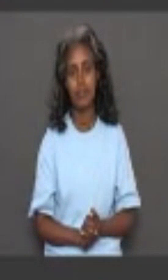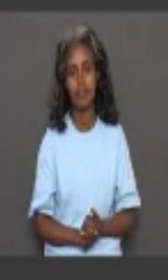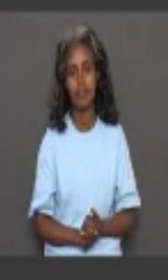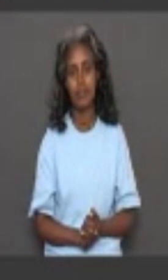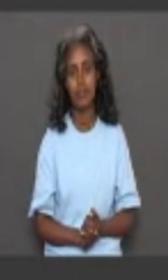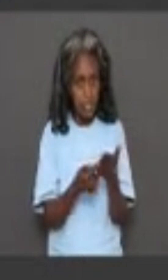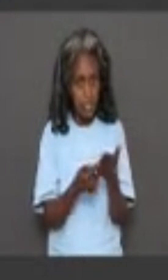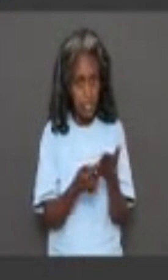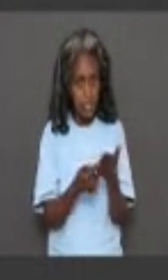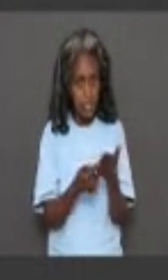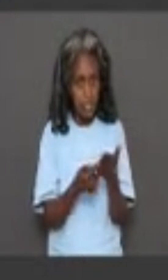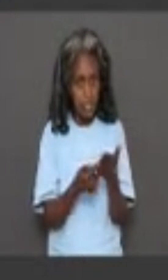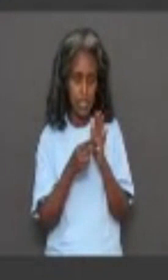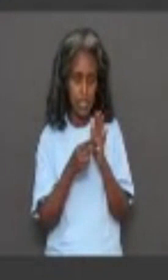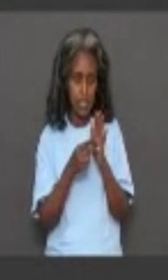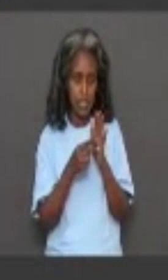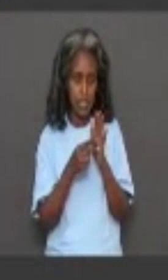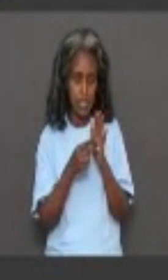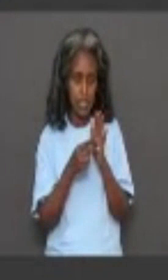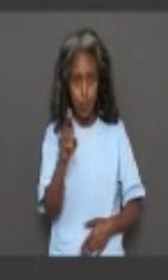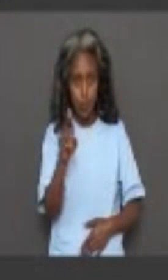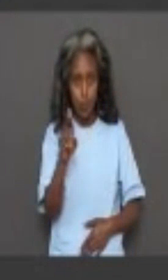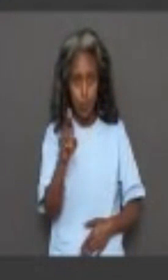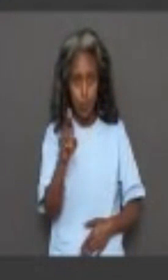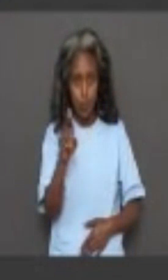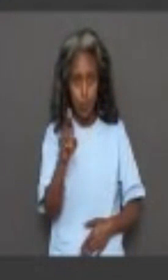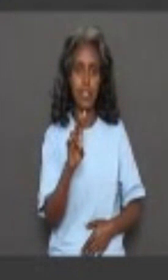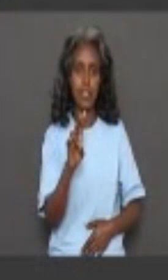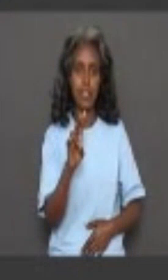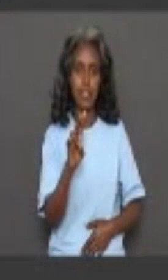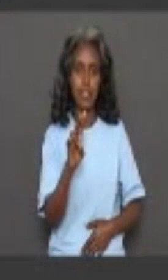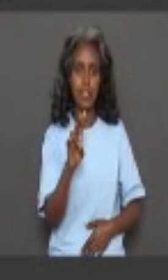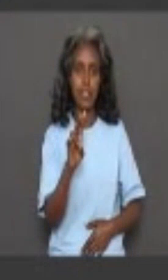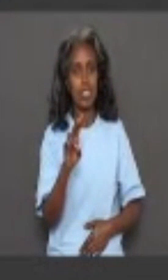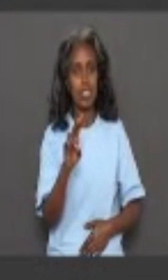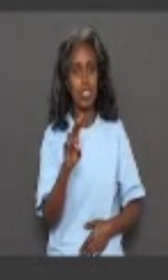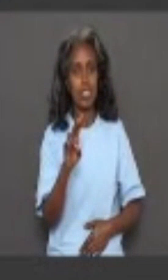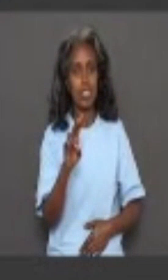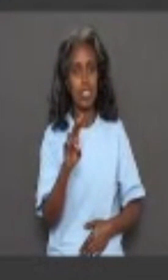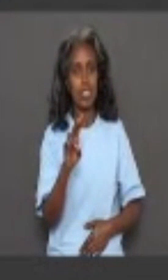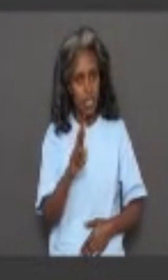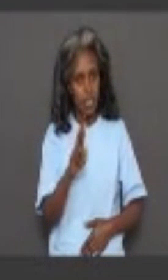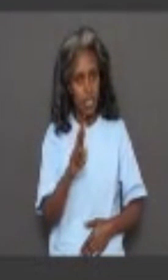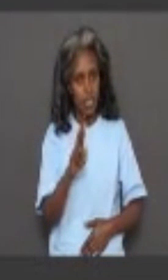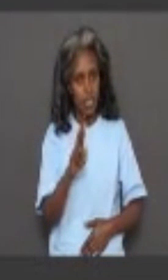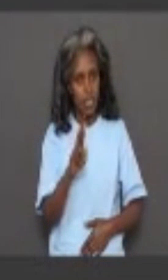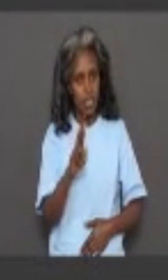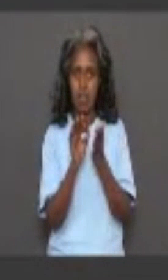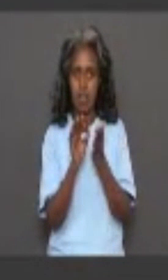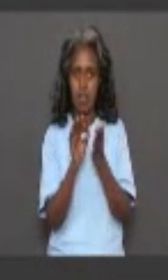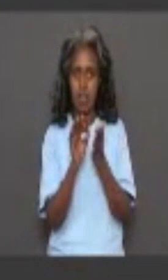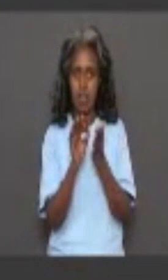That means that the root of 7 is a rational